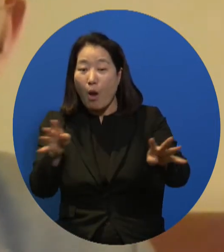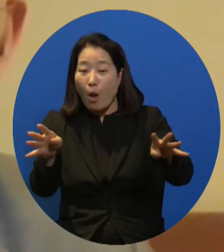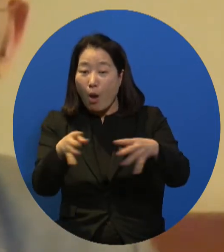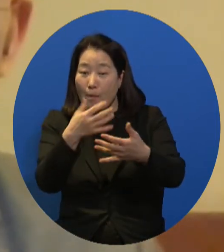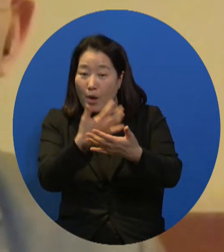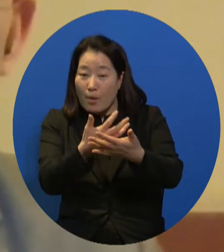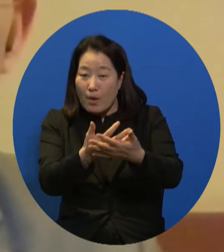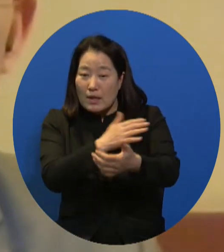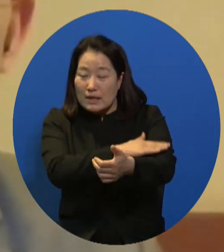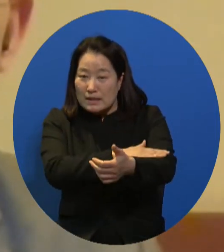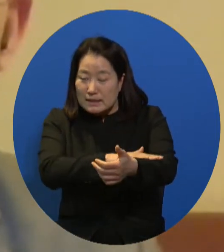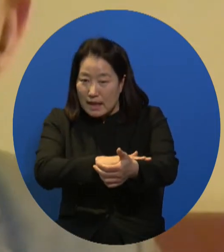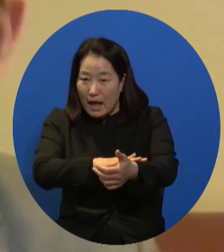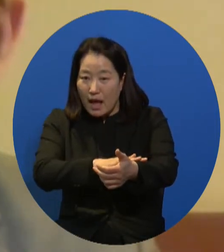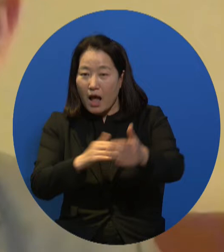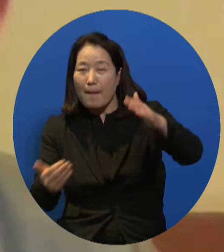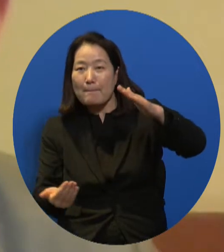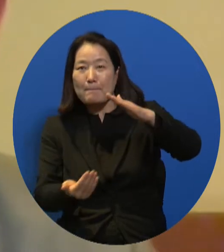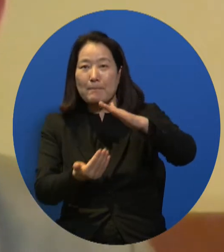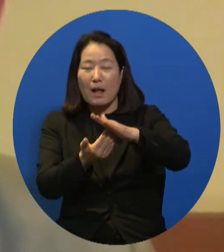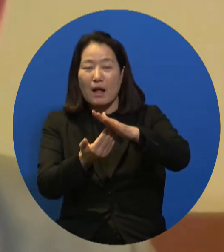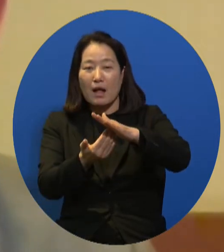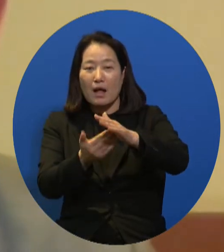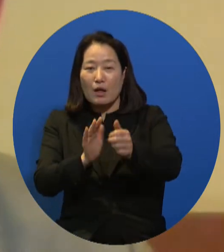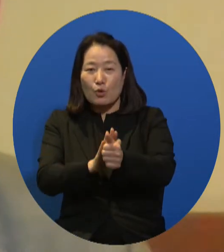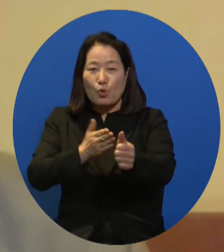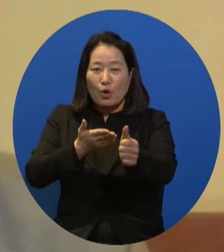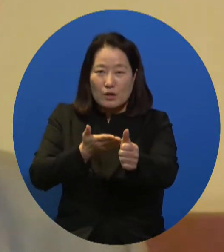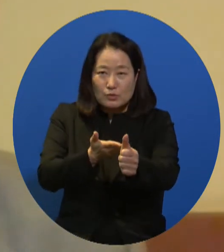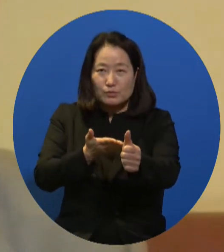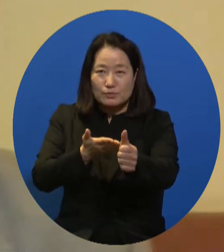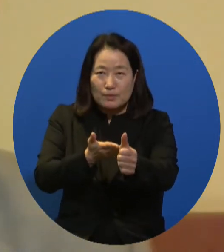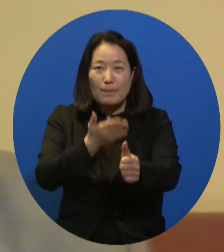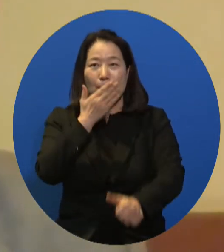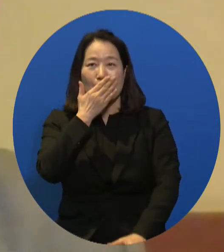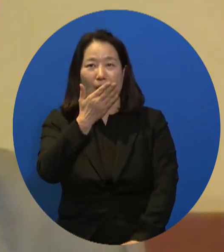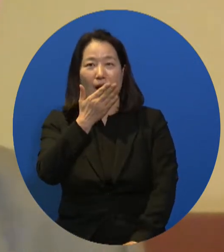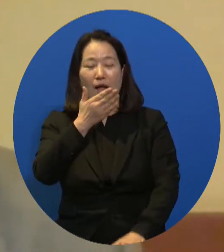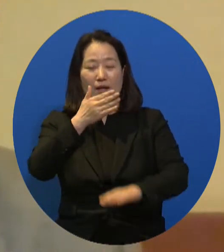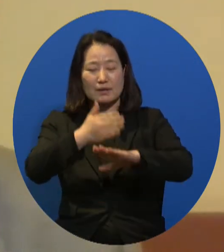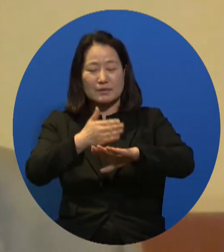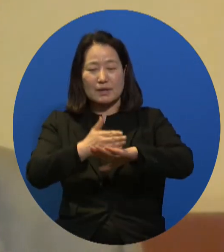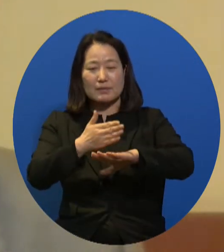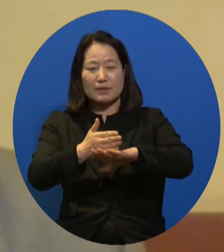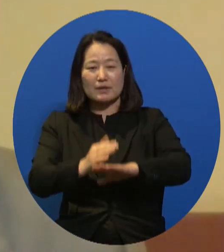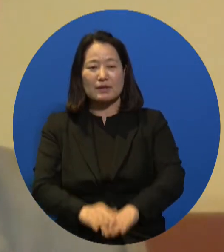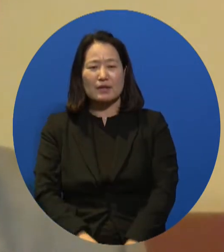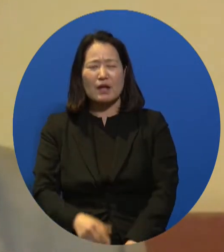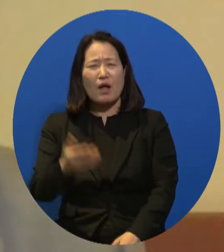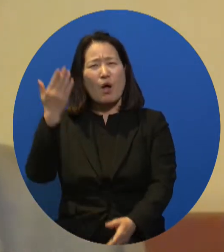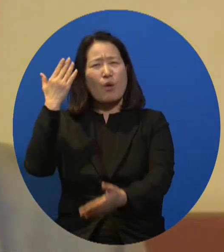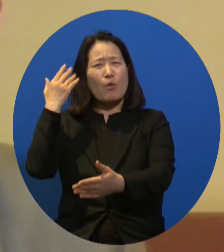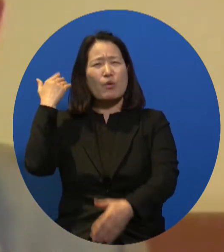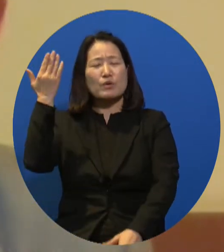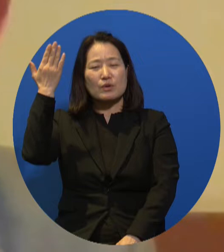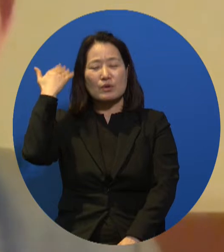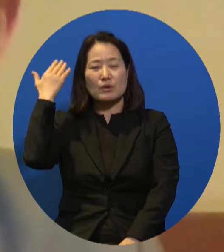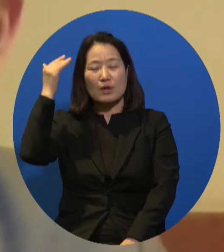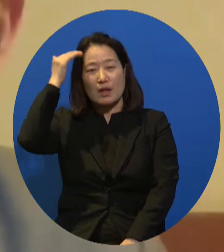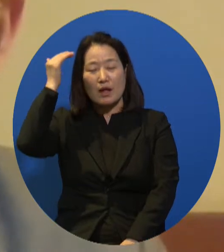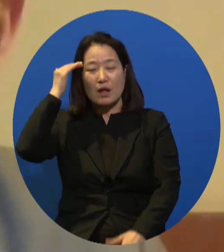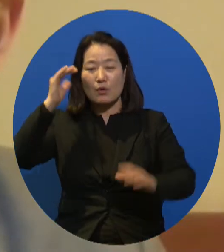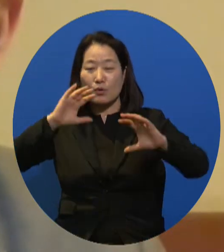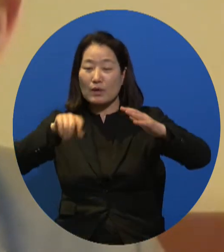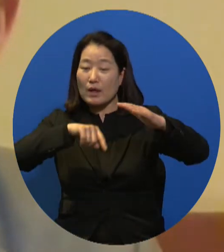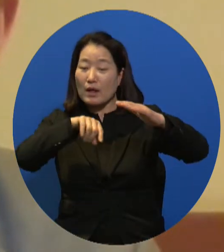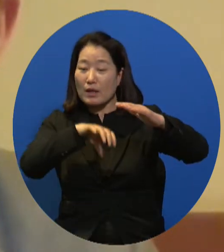the honour of speaking at some previous events in your country over the last couple of years, and I can only